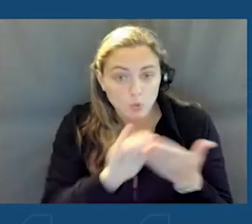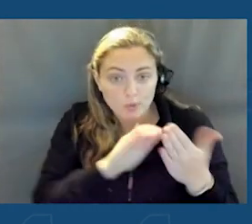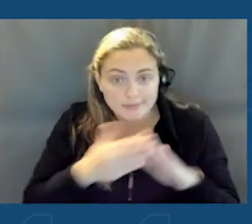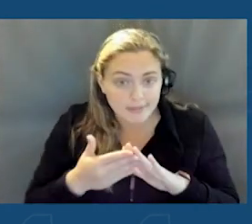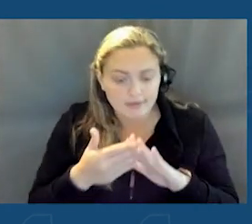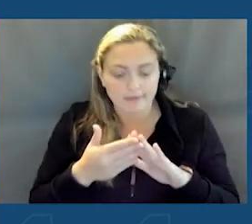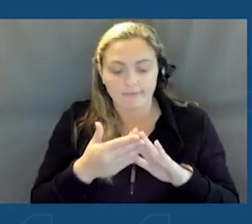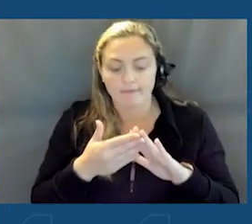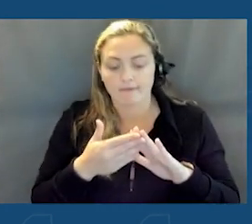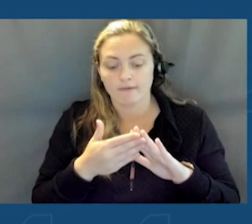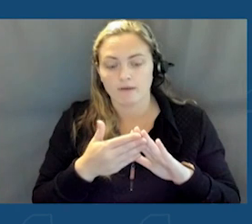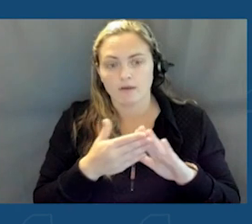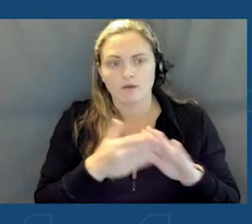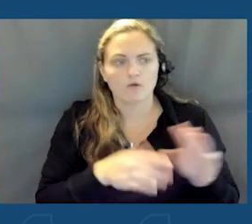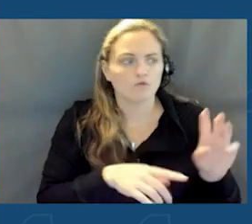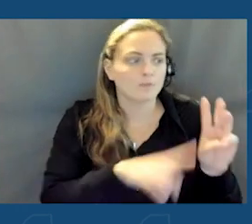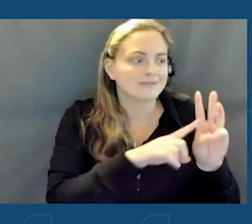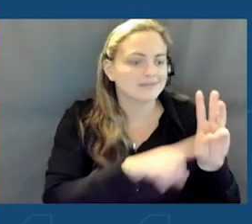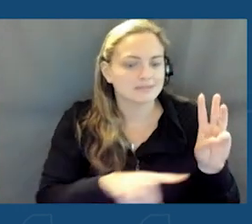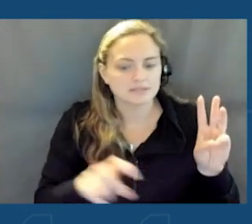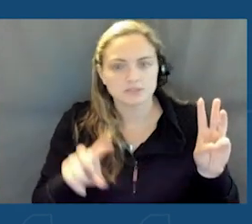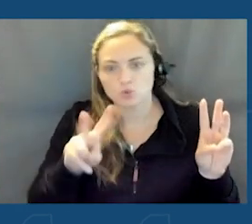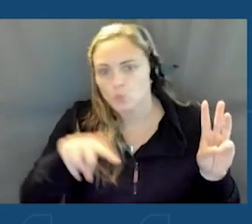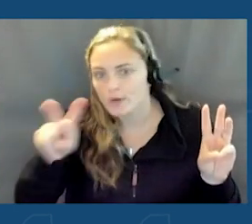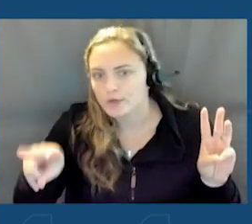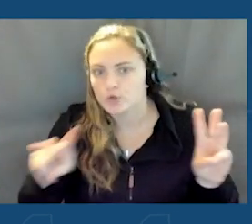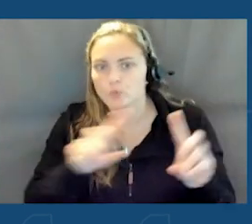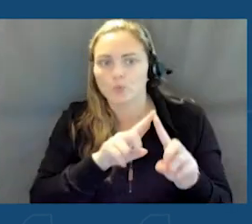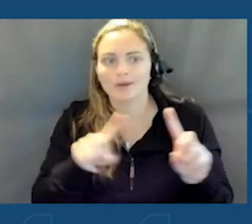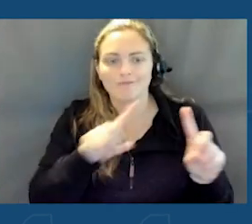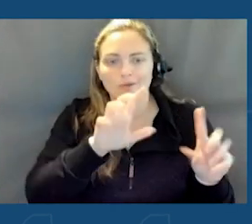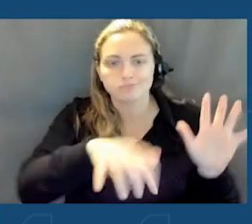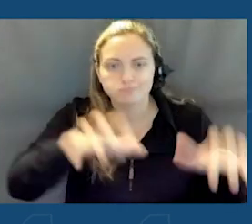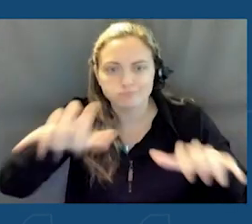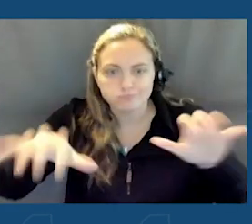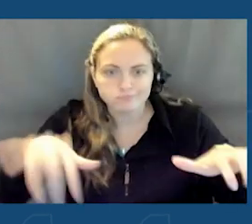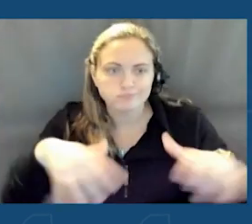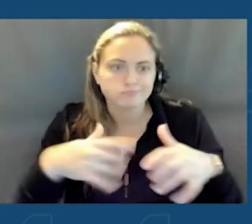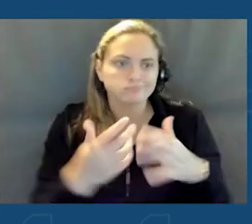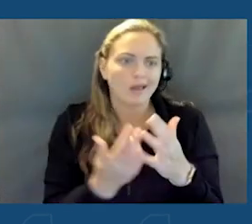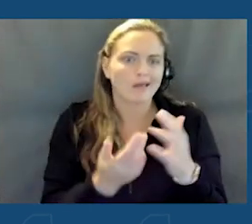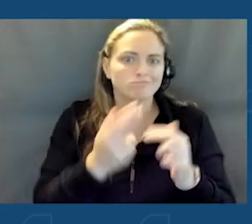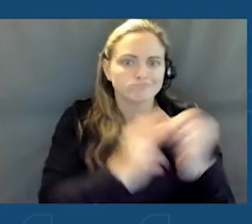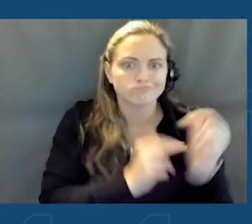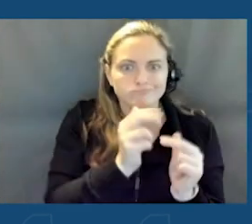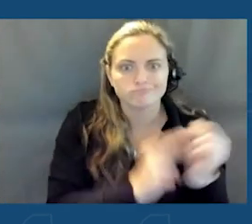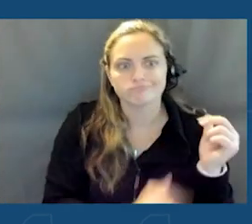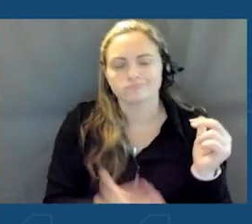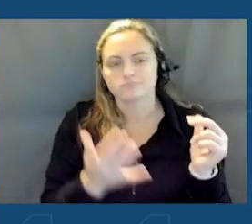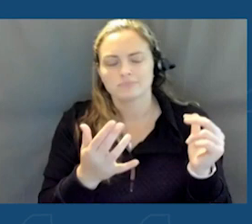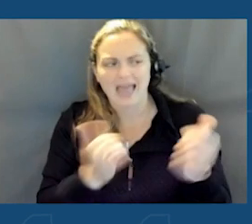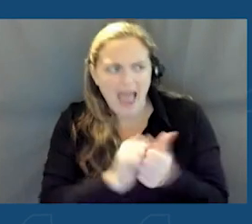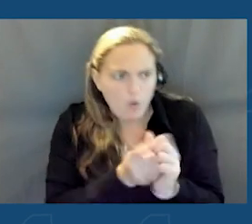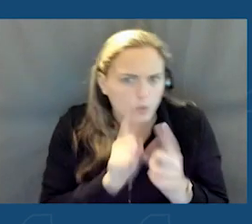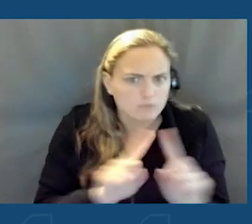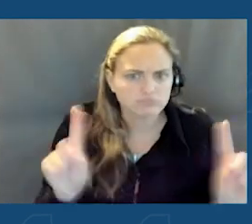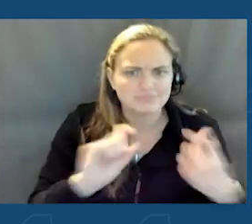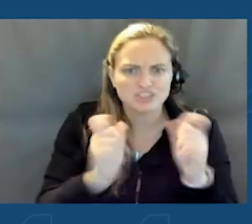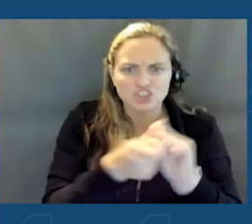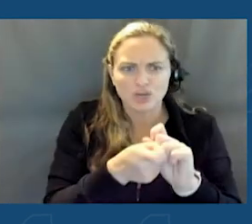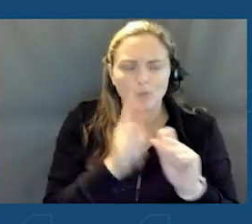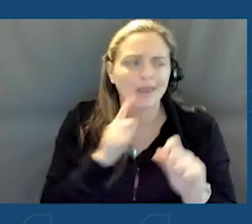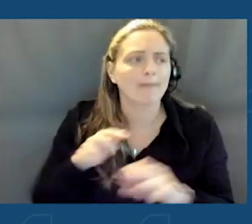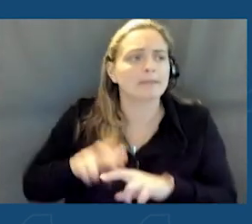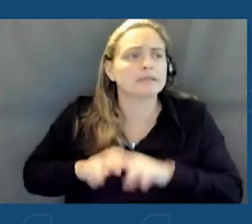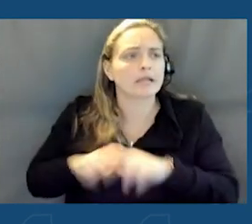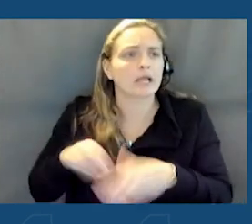from 6 to 22 facilities and ramping them up and saying, this is how we're going to make a difference. We can't be sitting in an office downtown